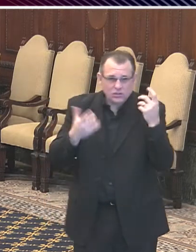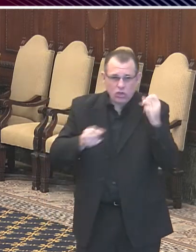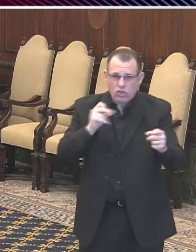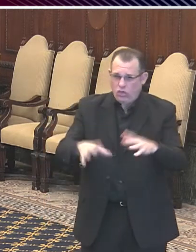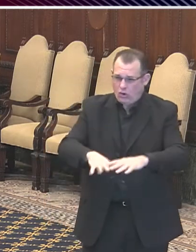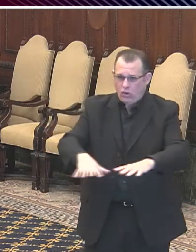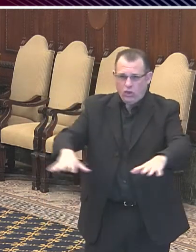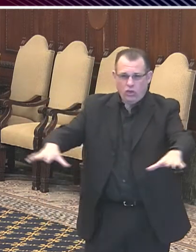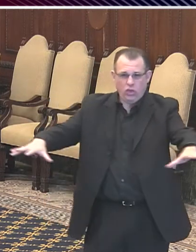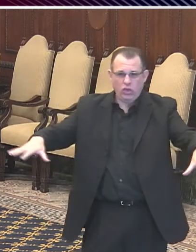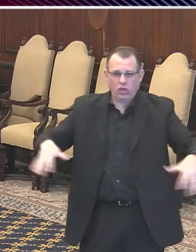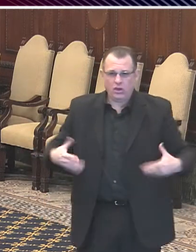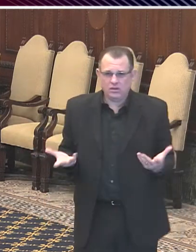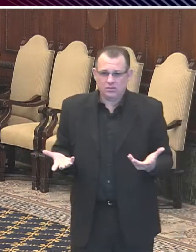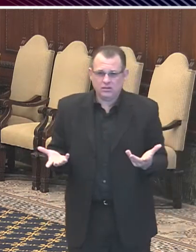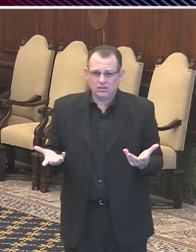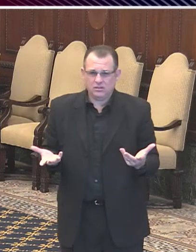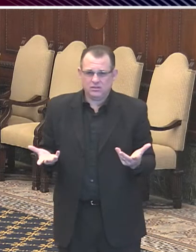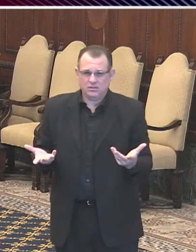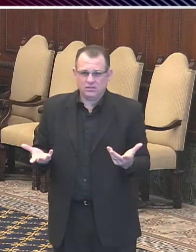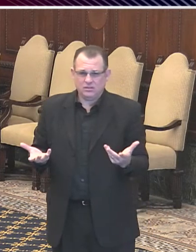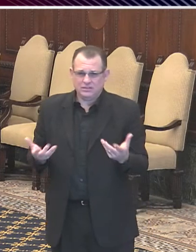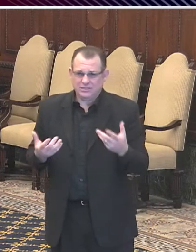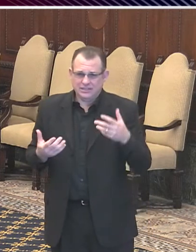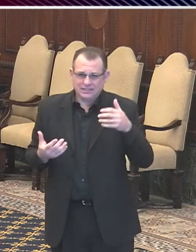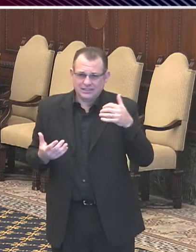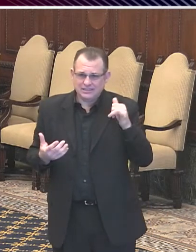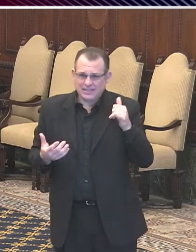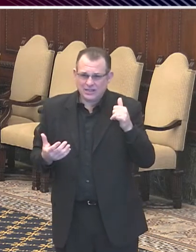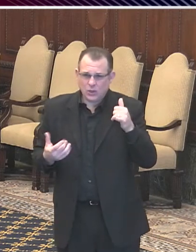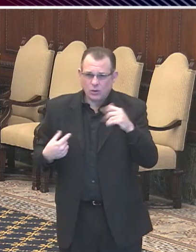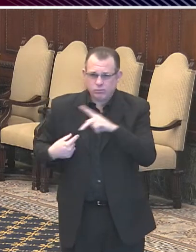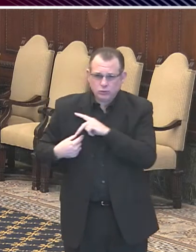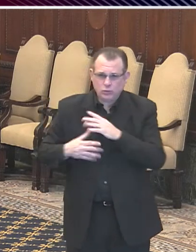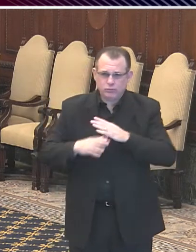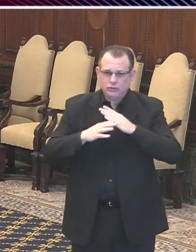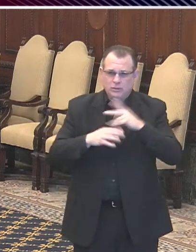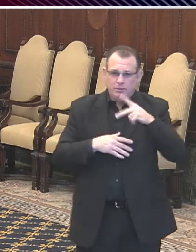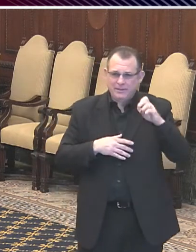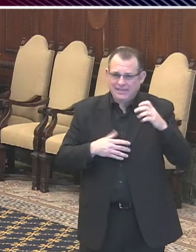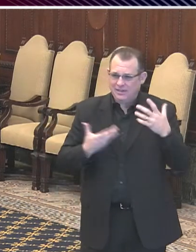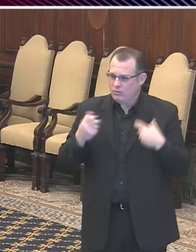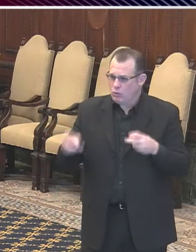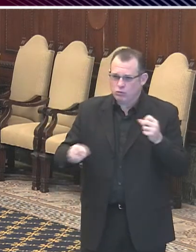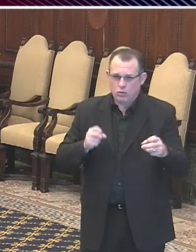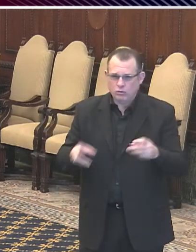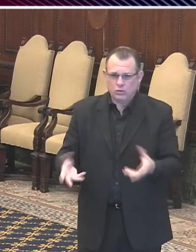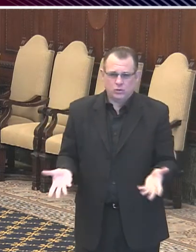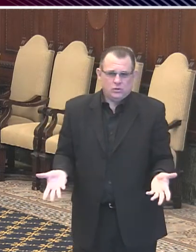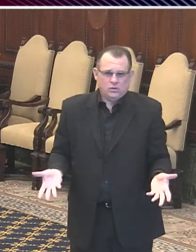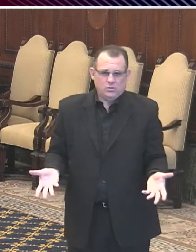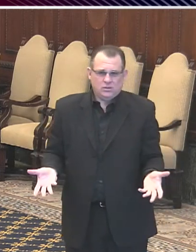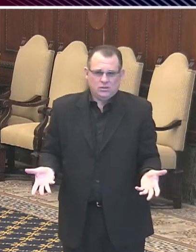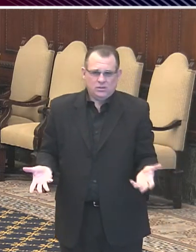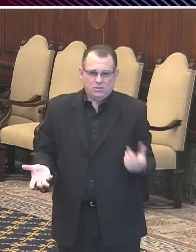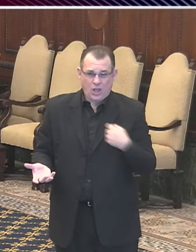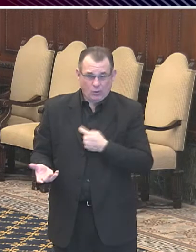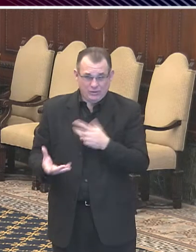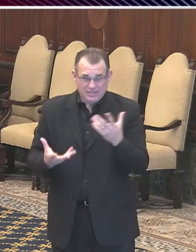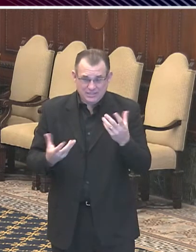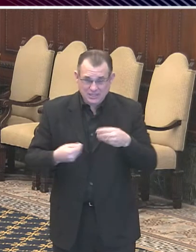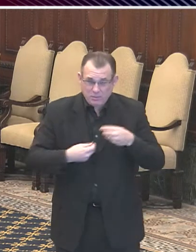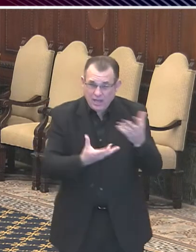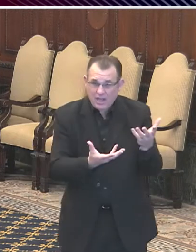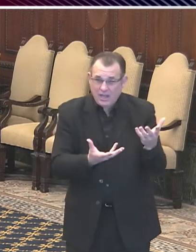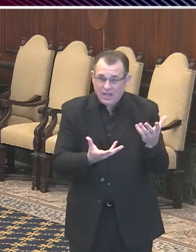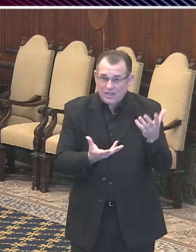and the yellow personal protective. Are we supplying our trash department with